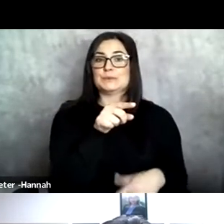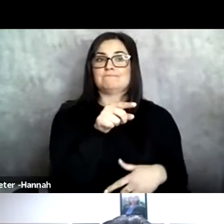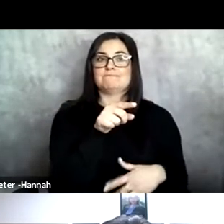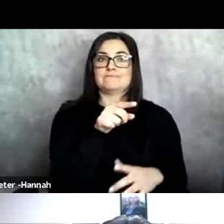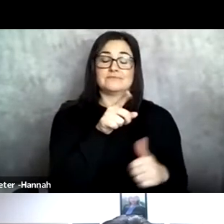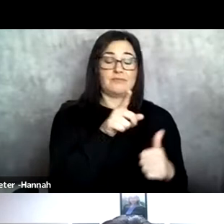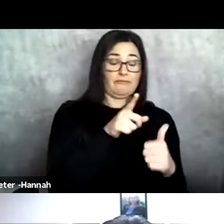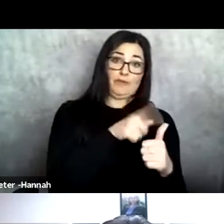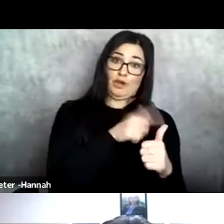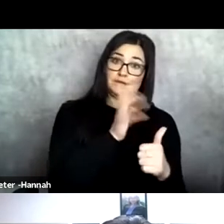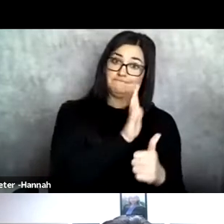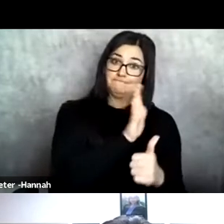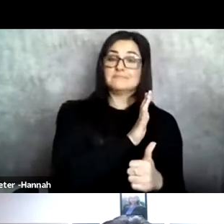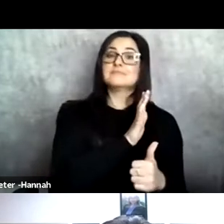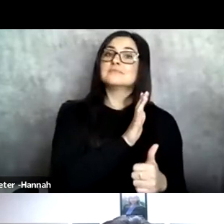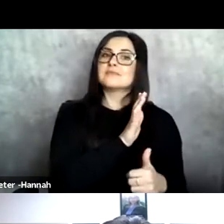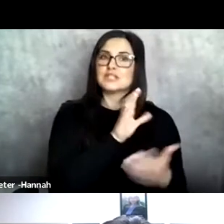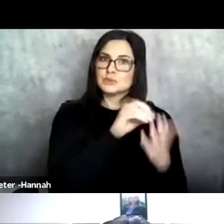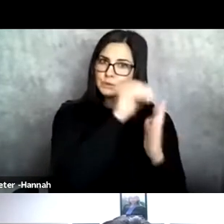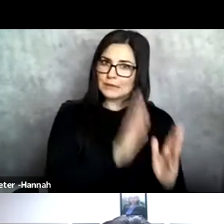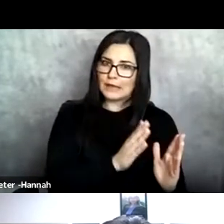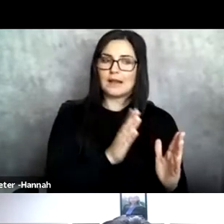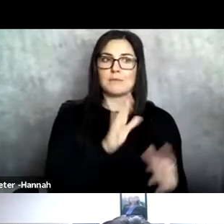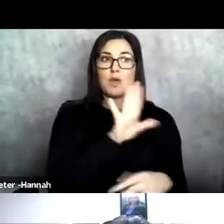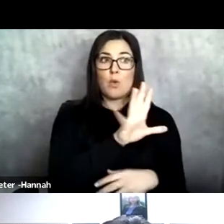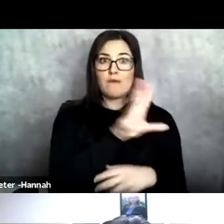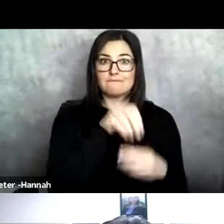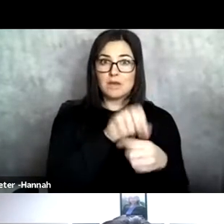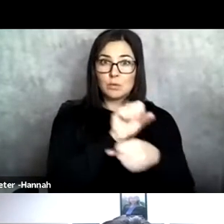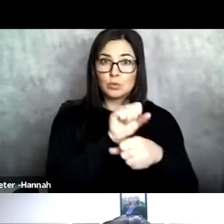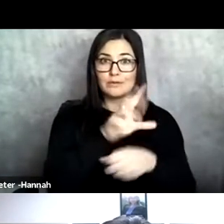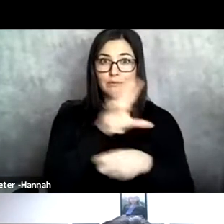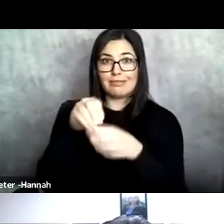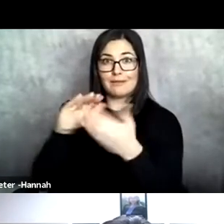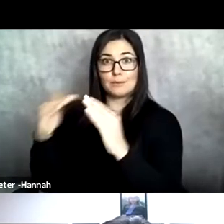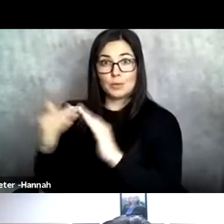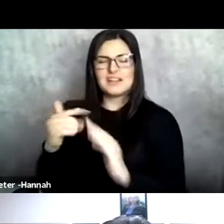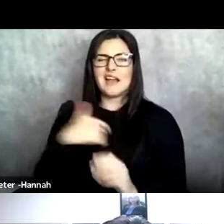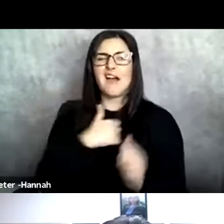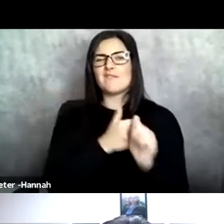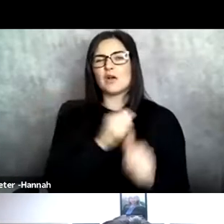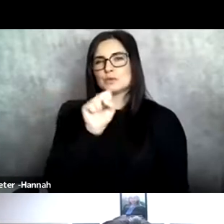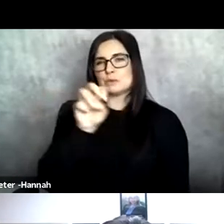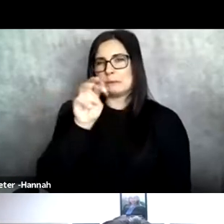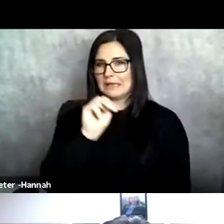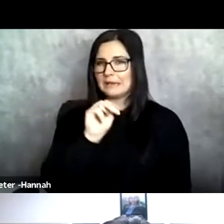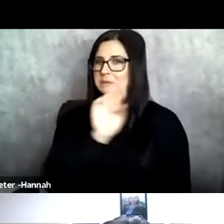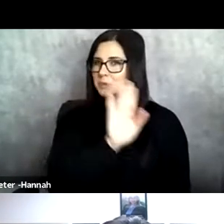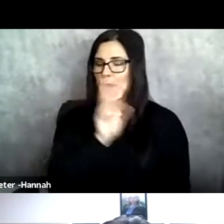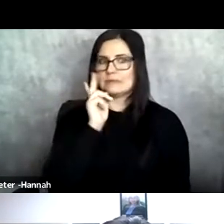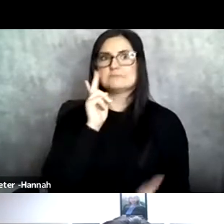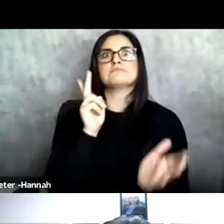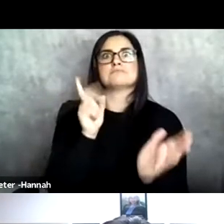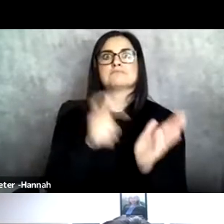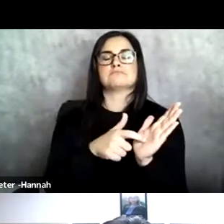flourish as a scholar and as a student, man, but even the work that you're doing in your community, right? I follow you on social media and seeing